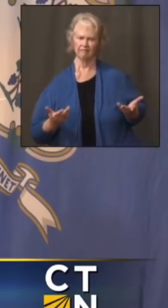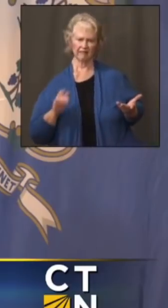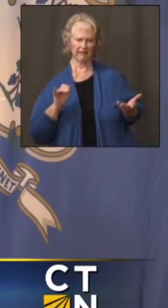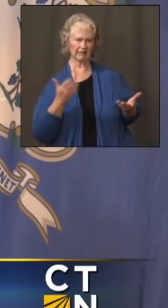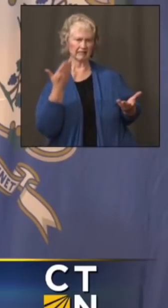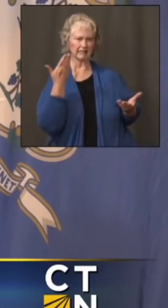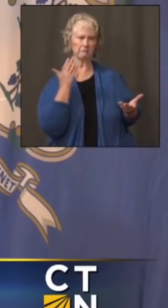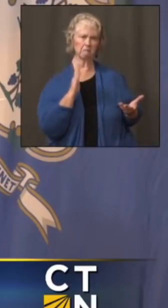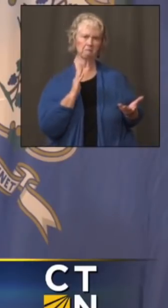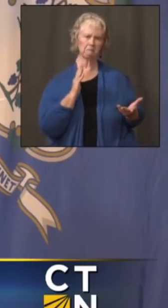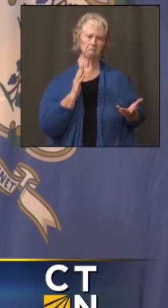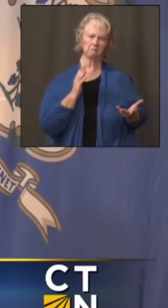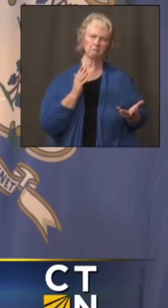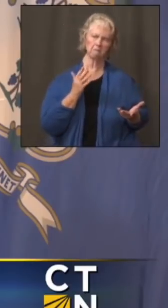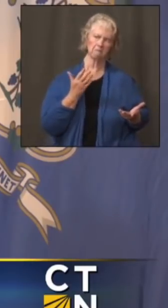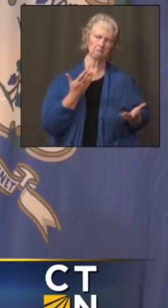what